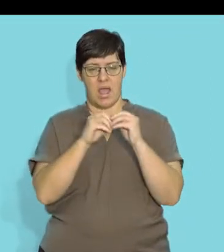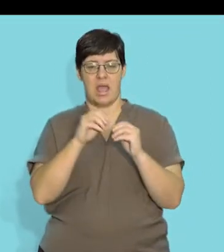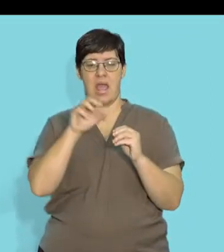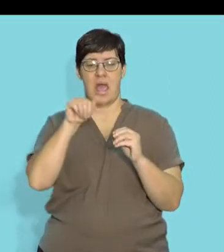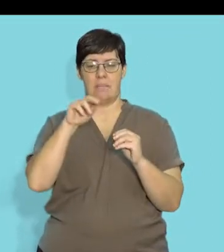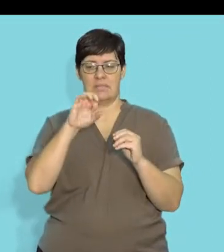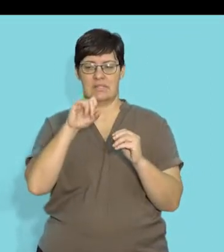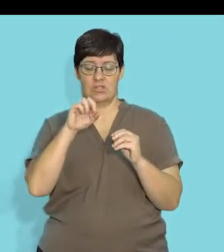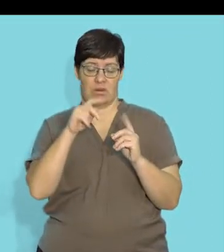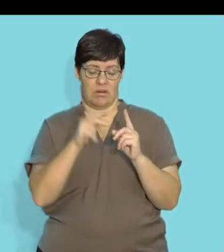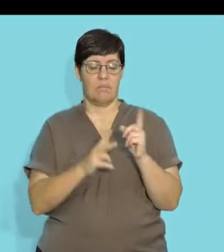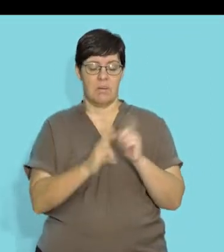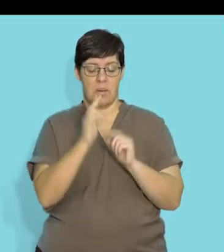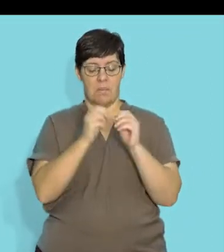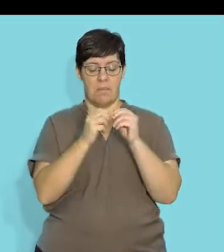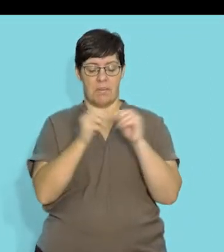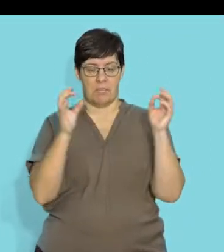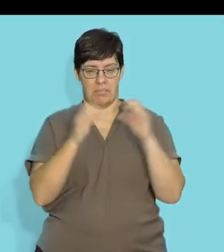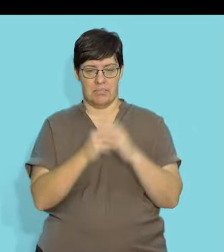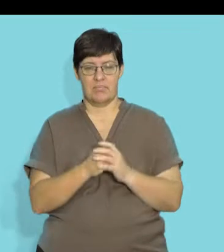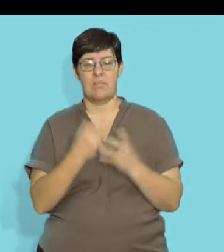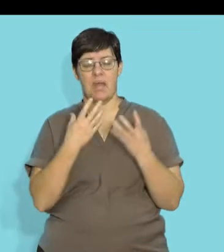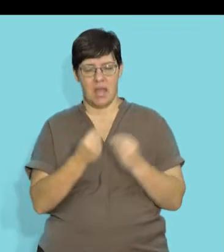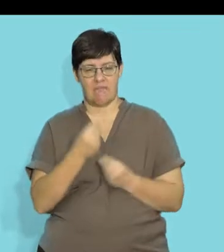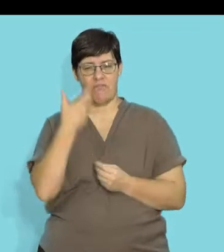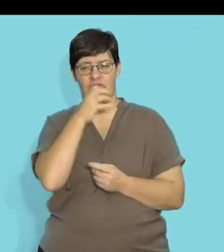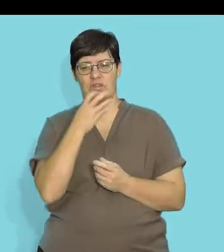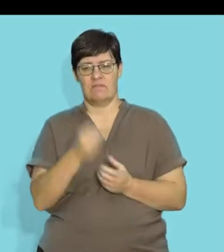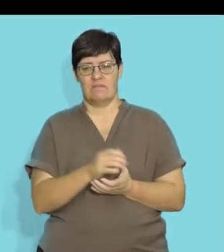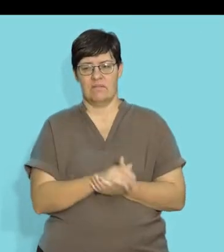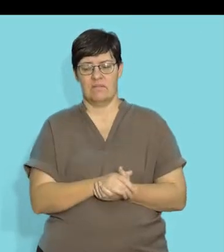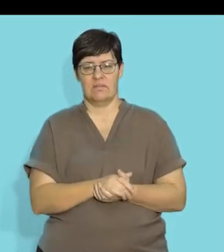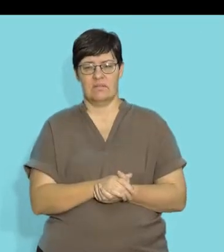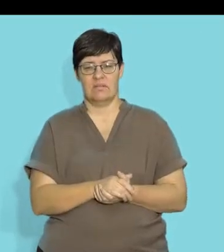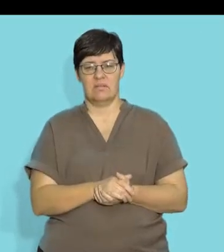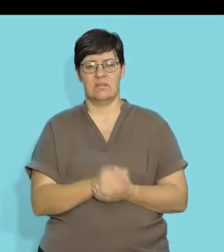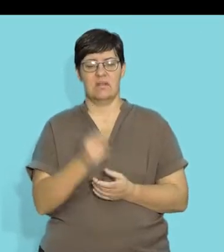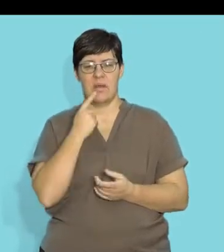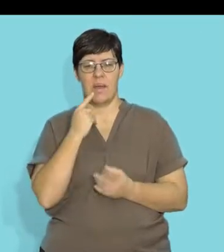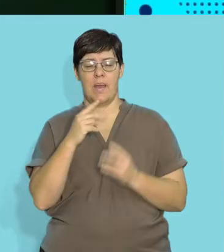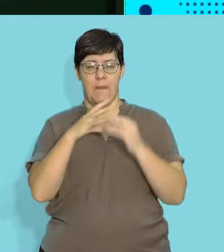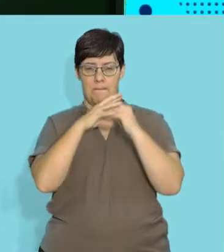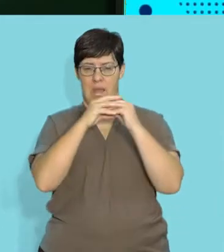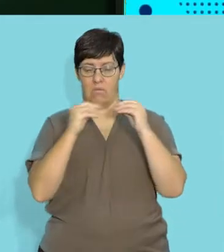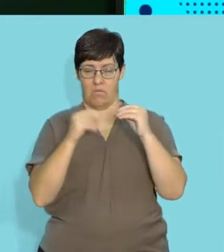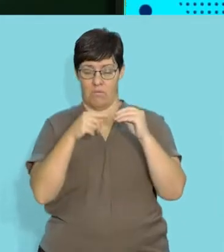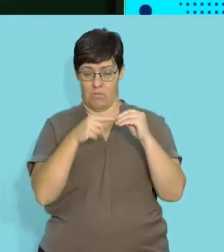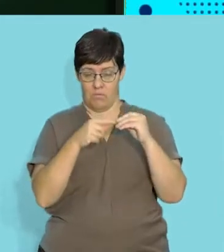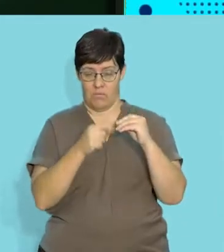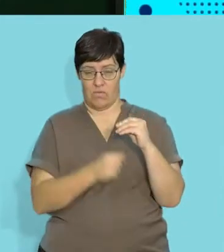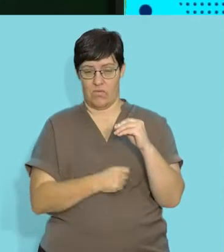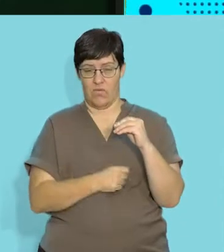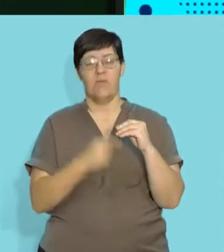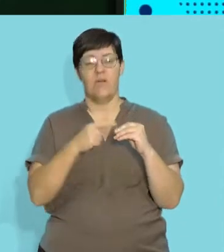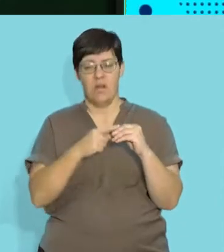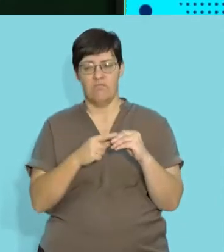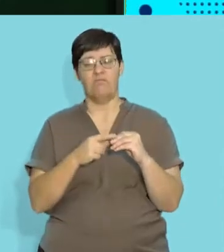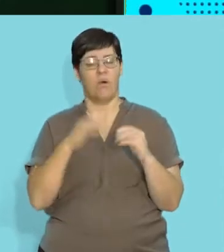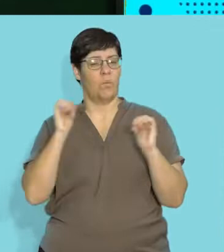off, that's because of abscission. And so, in fact, I have a fruit here with me today, and I mean, this is a mango, and